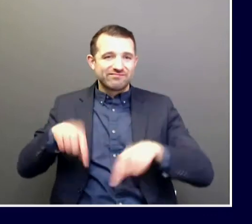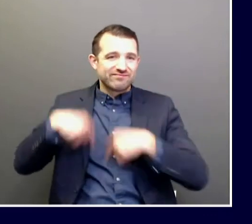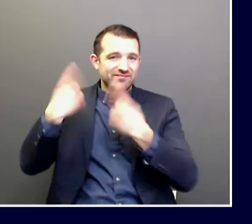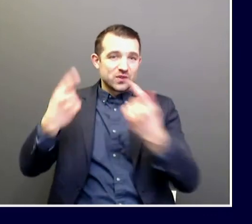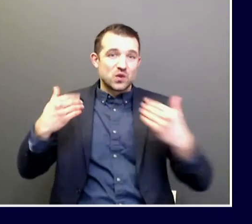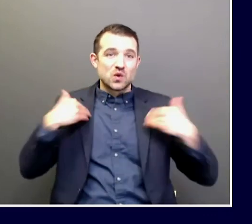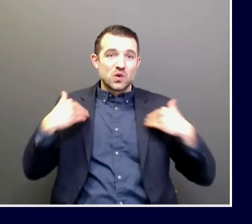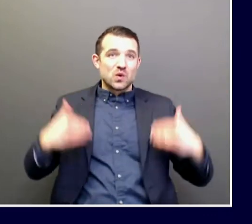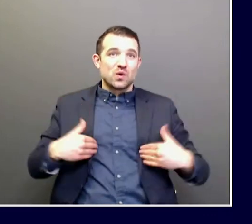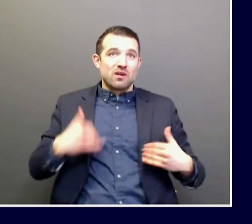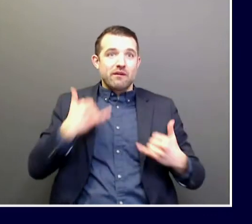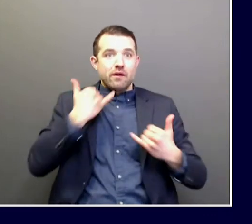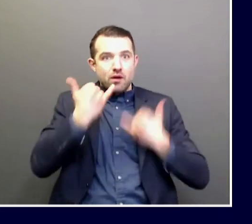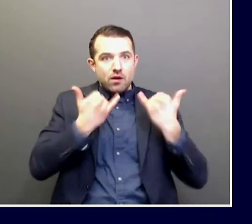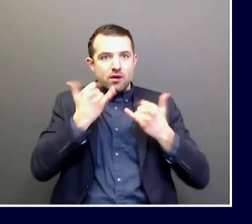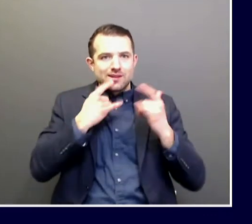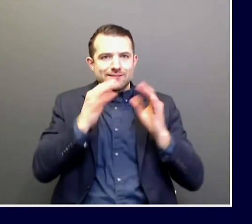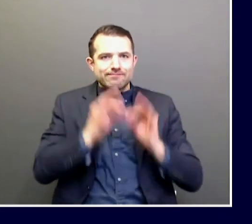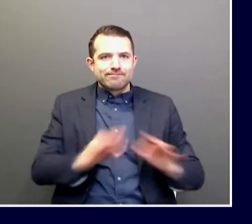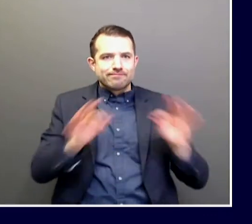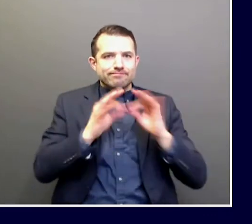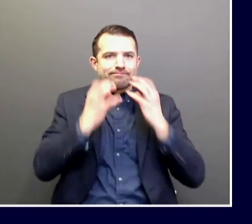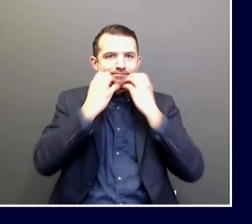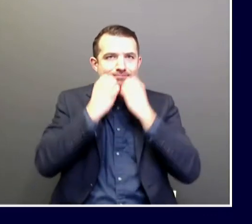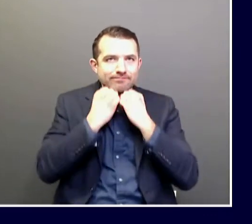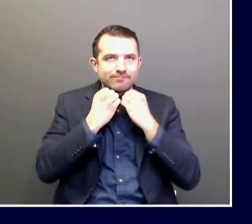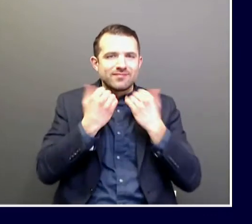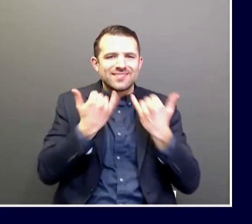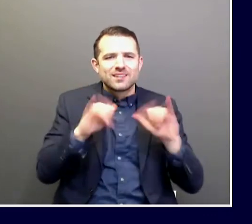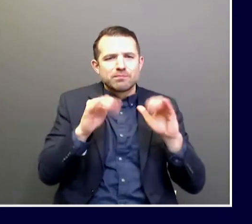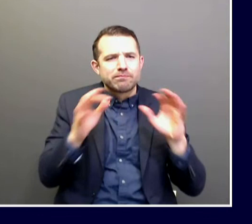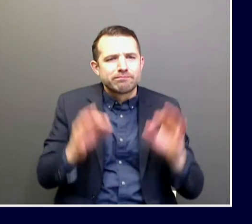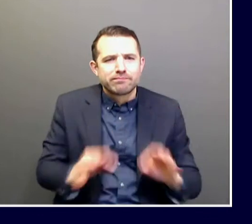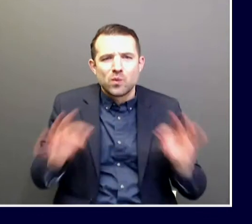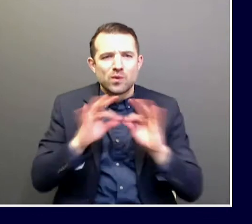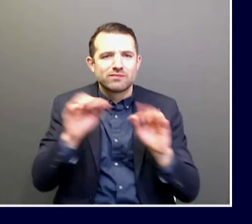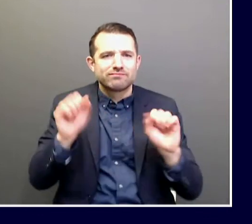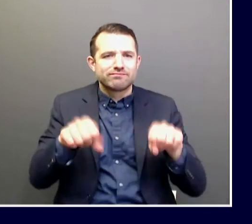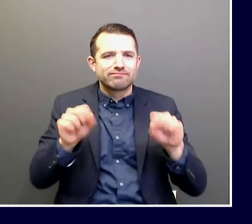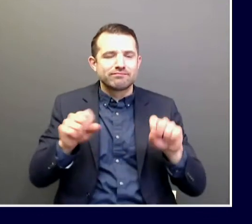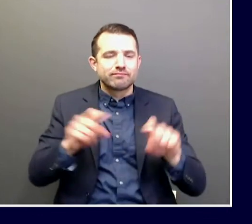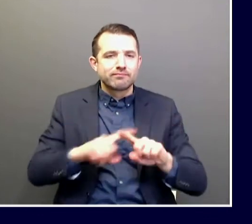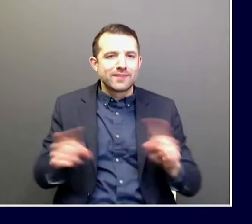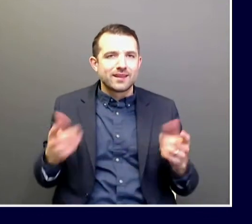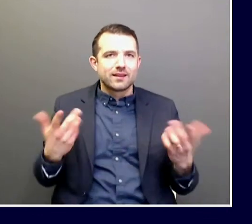until this point in the pandemic. It still remains. Even with the fully automated